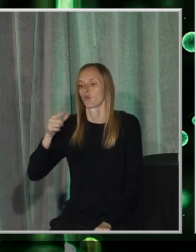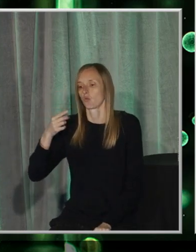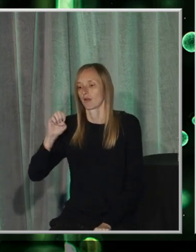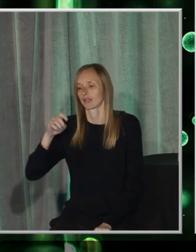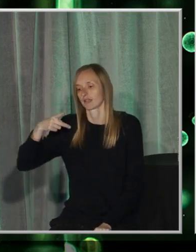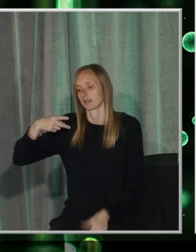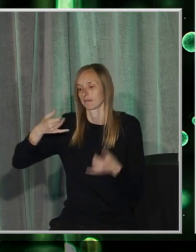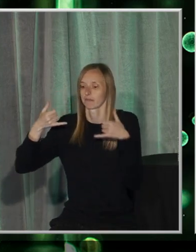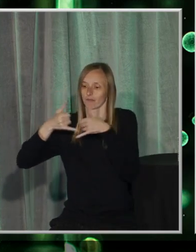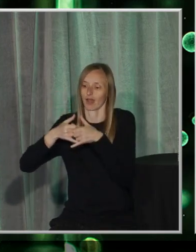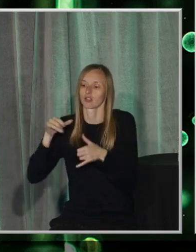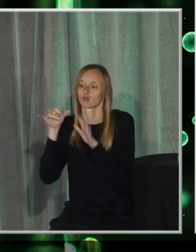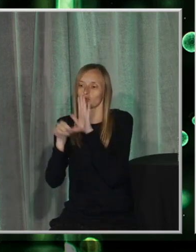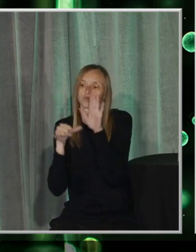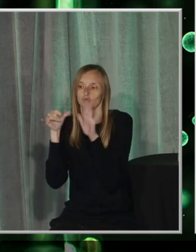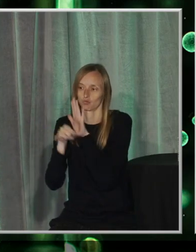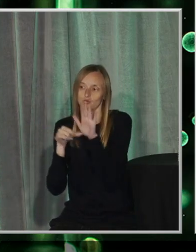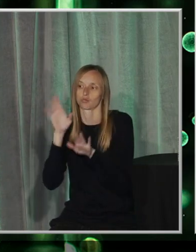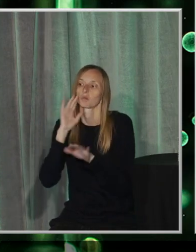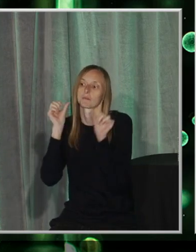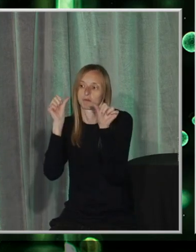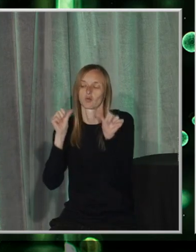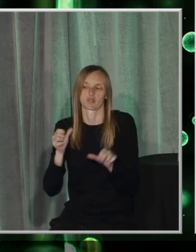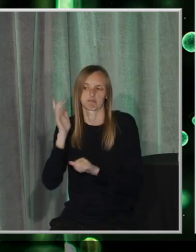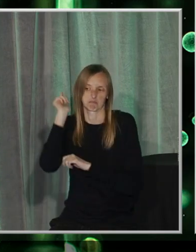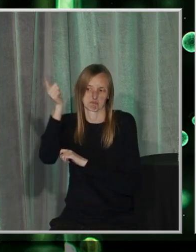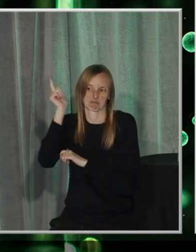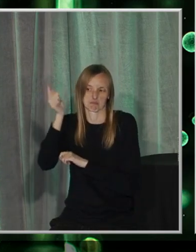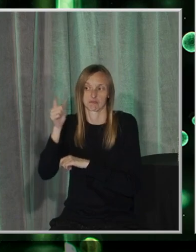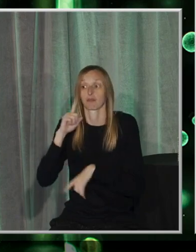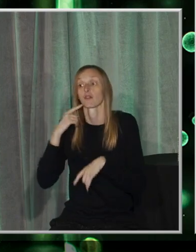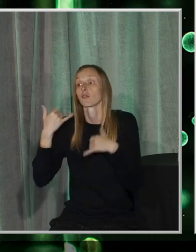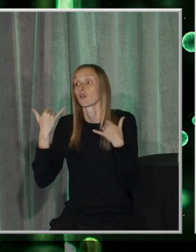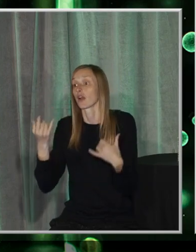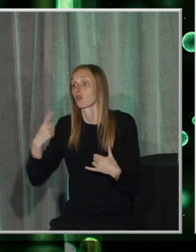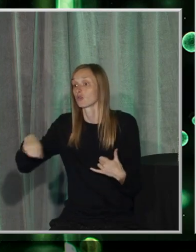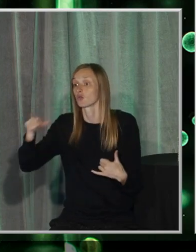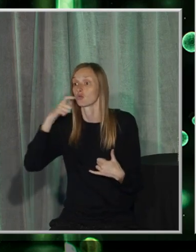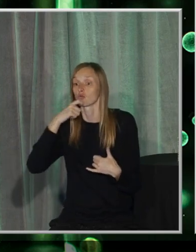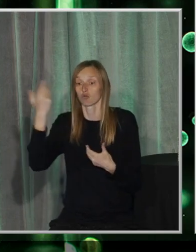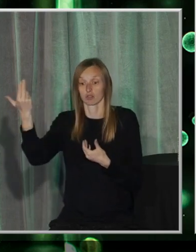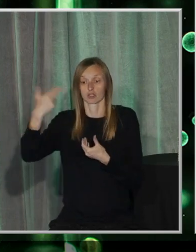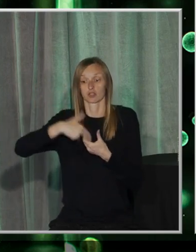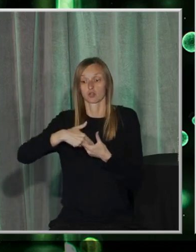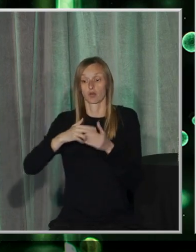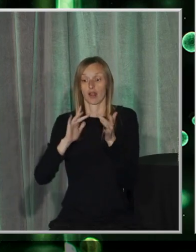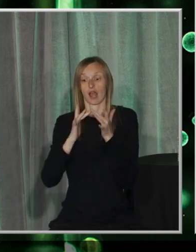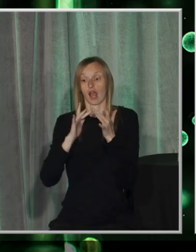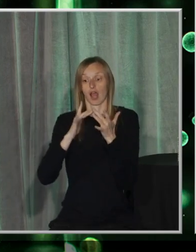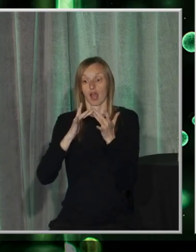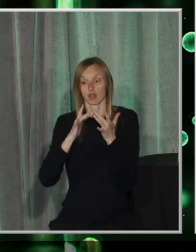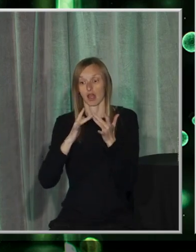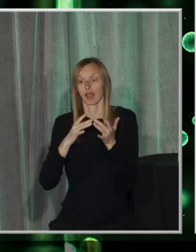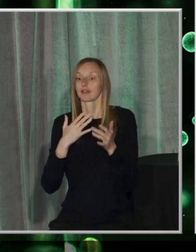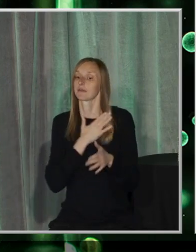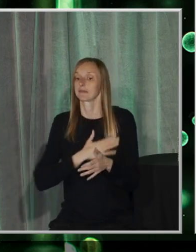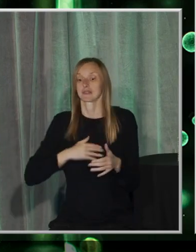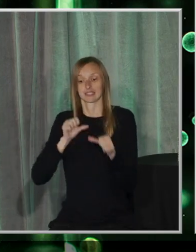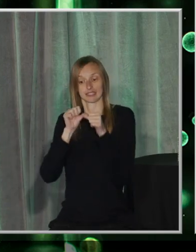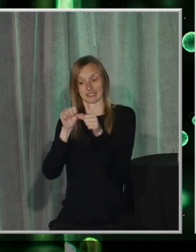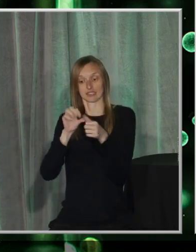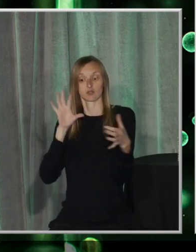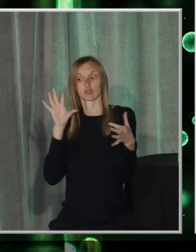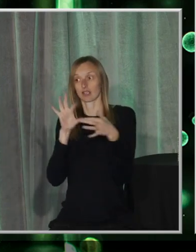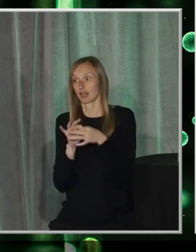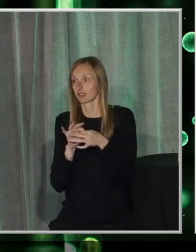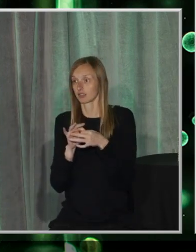YouTube channel in the coming days. But for now, we thank those of you who joined us online and invite you to stay connected. We